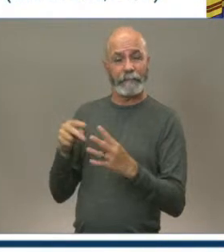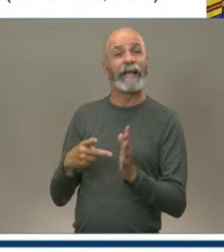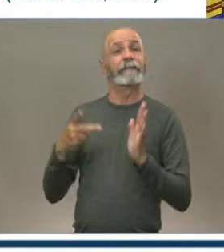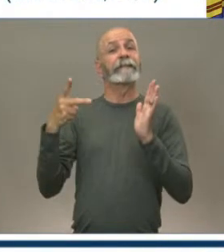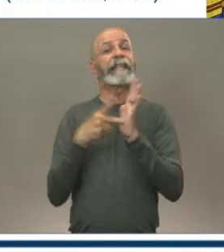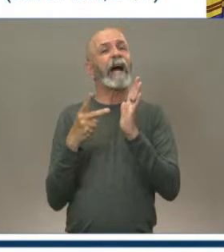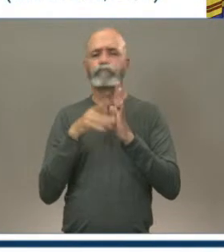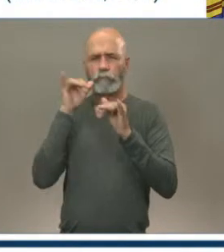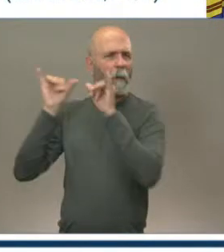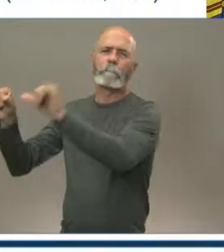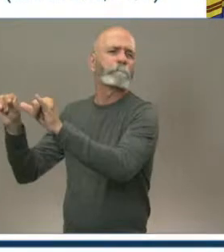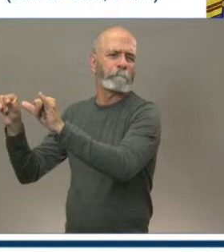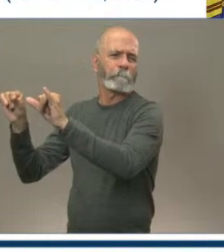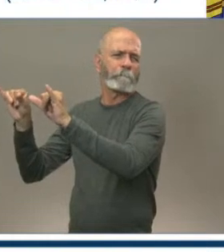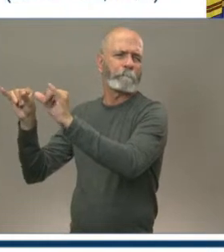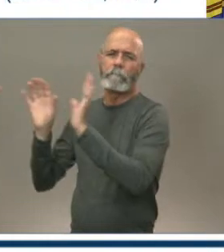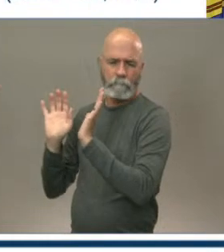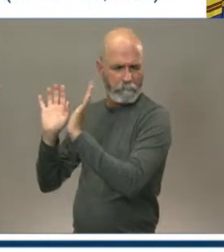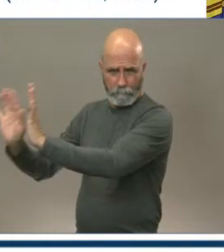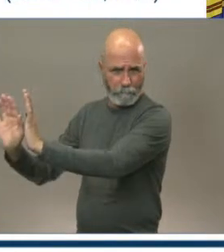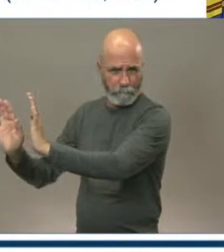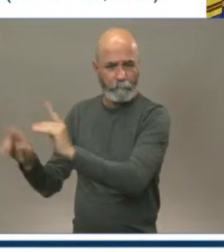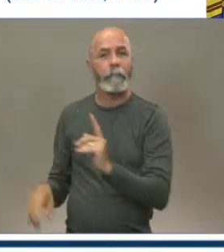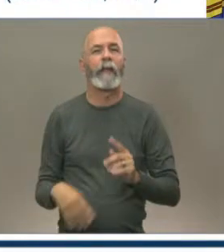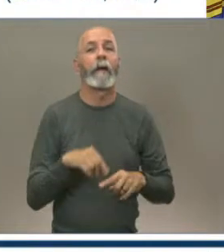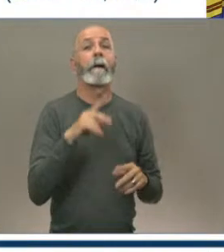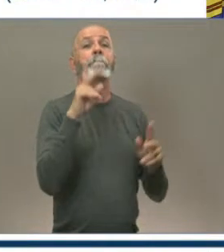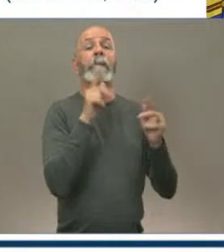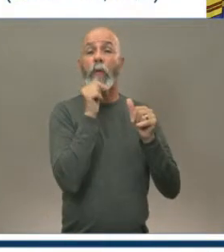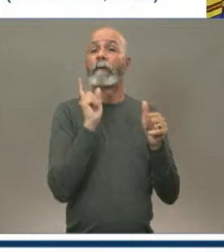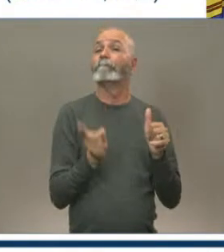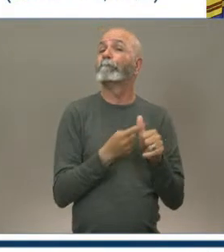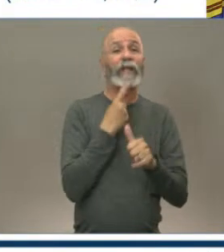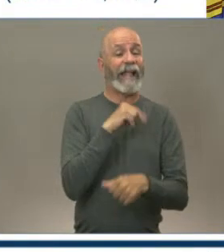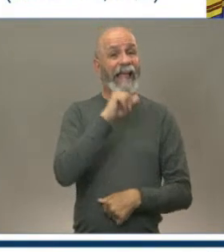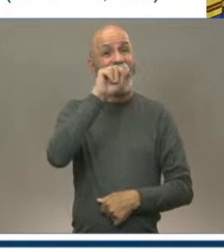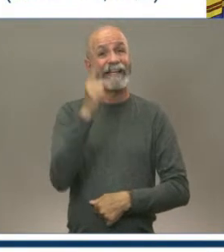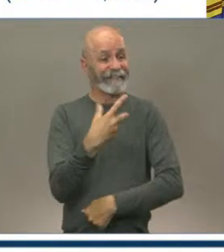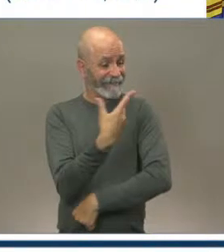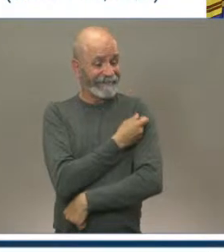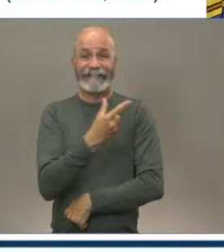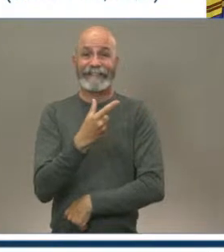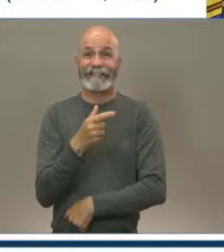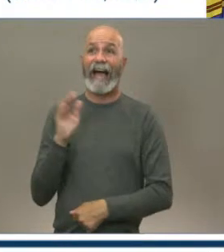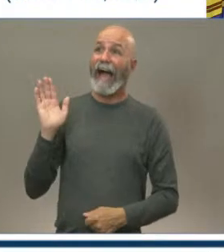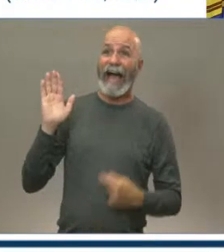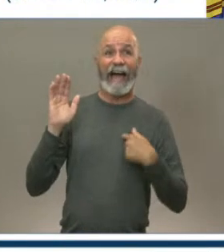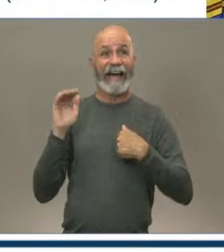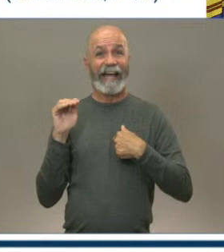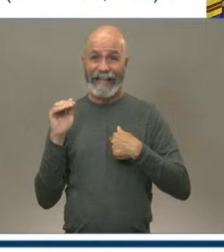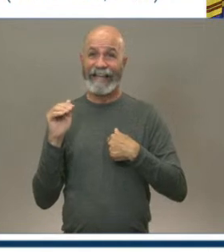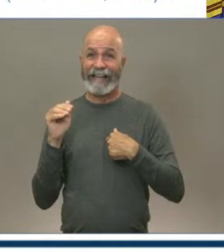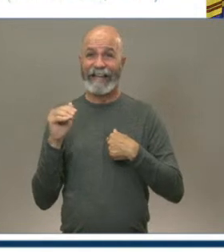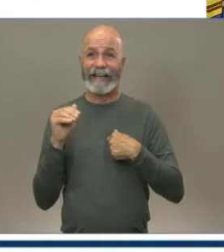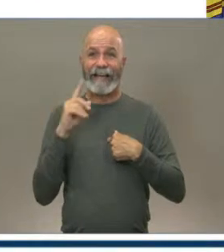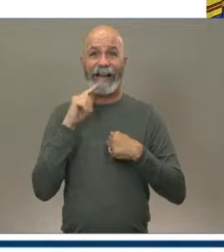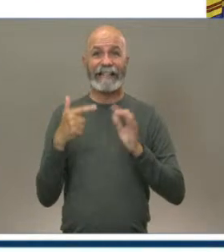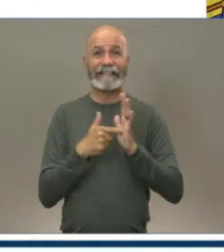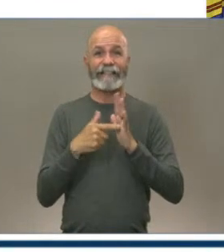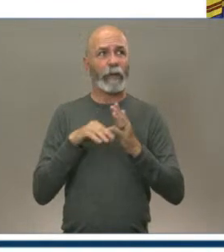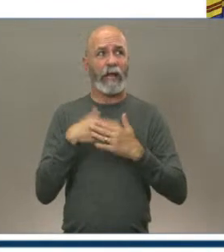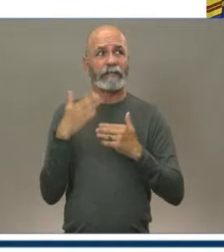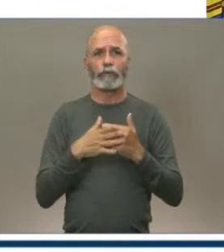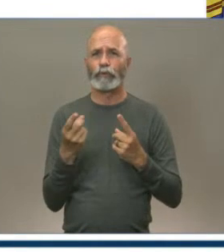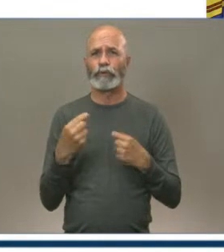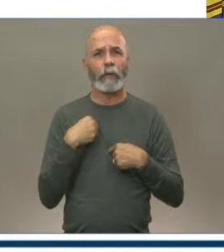It's more the question, people whose first dose is AstraZeneca, what is the appropriate product to offer them for second dose?